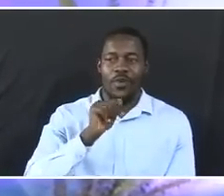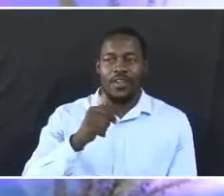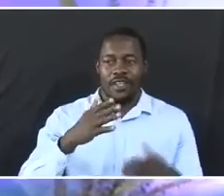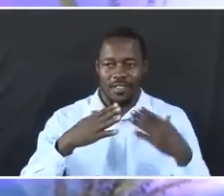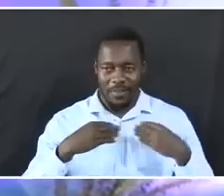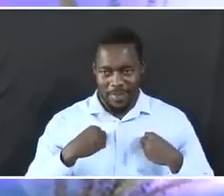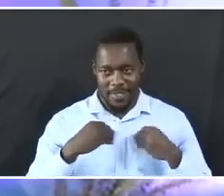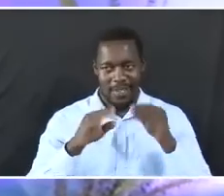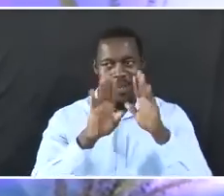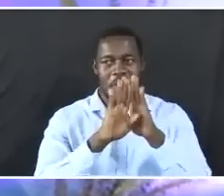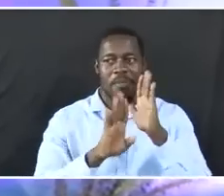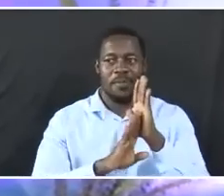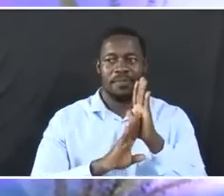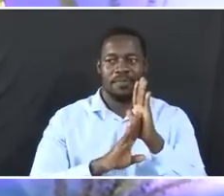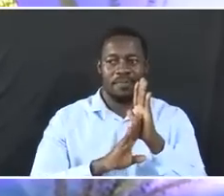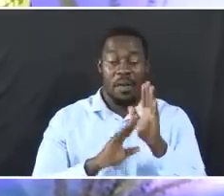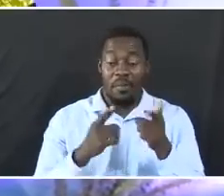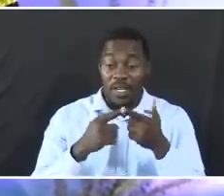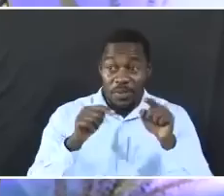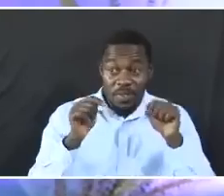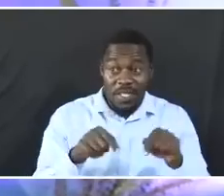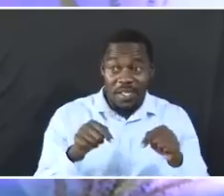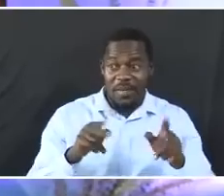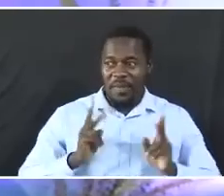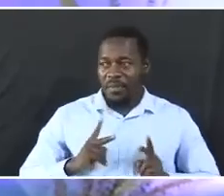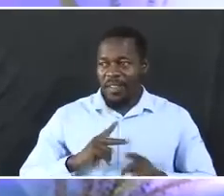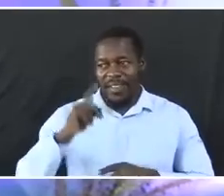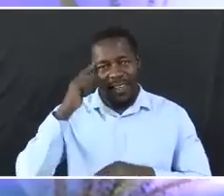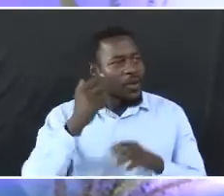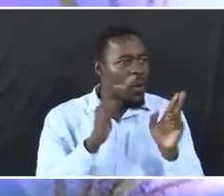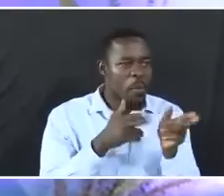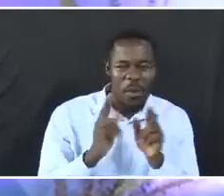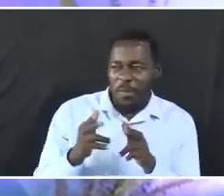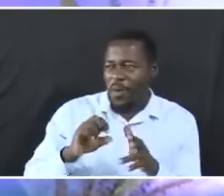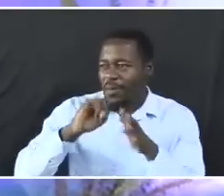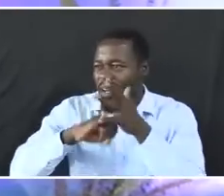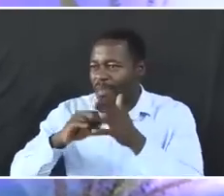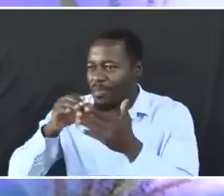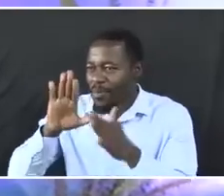and normalized it. I believe. If that was the time of